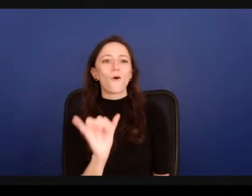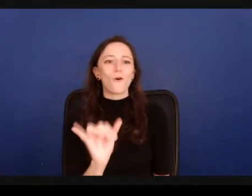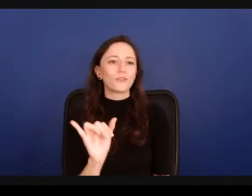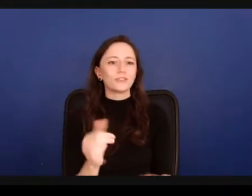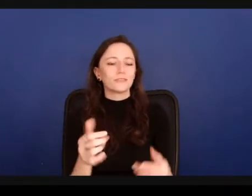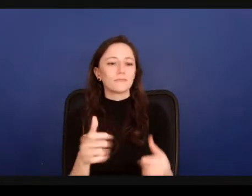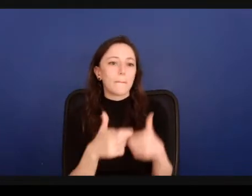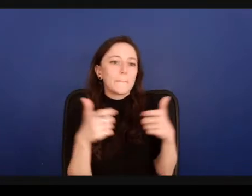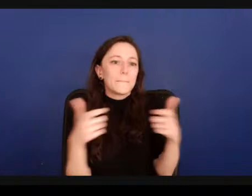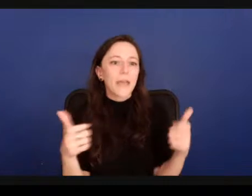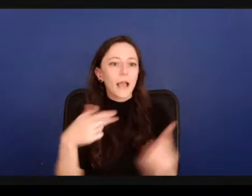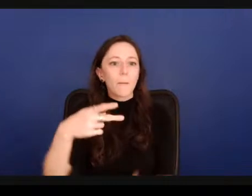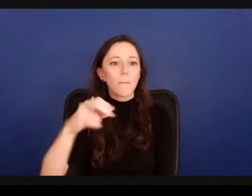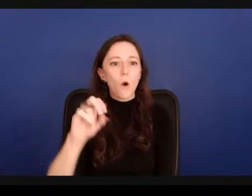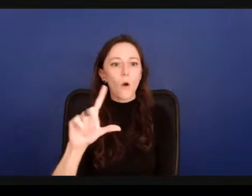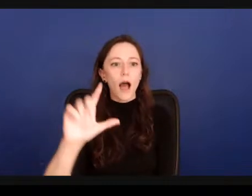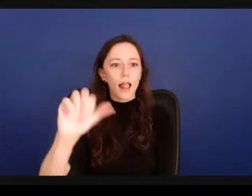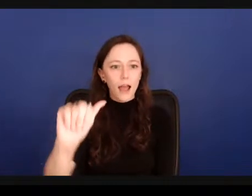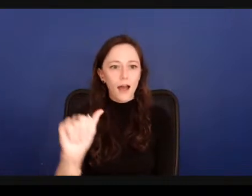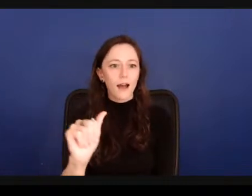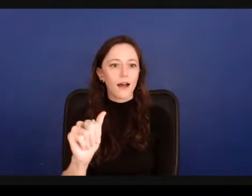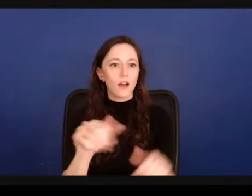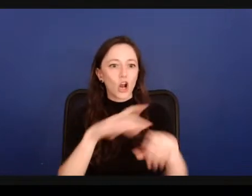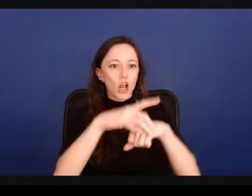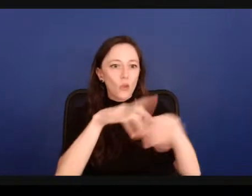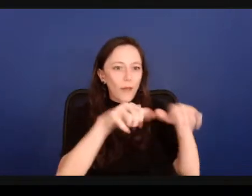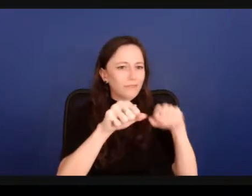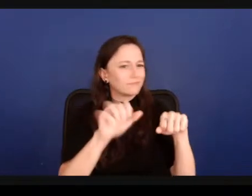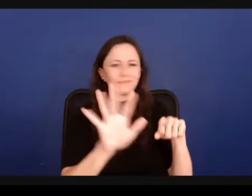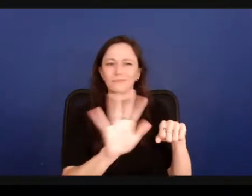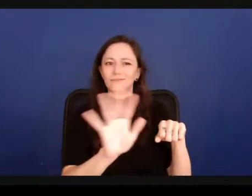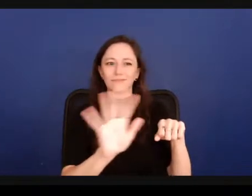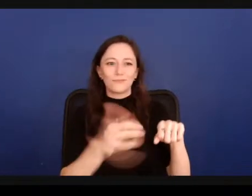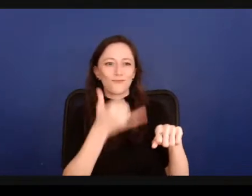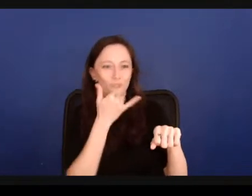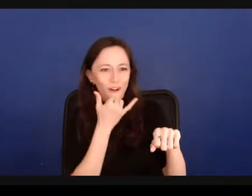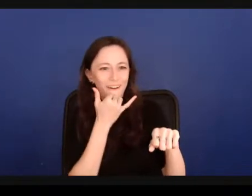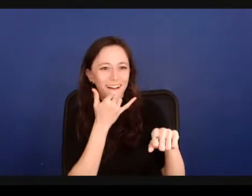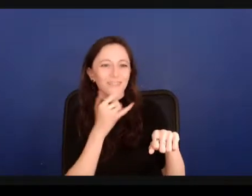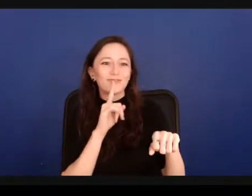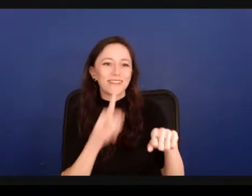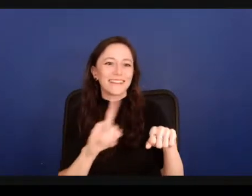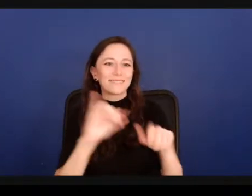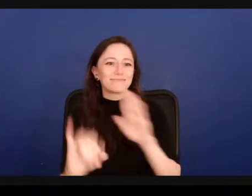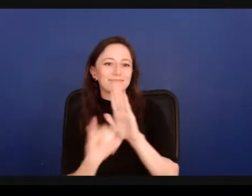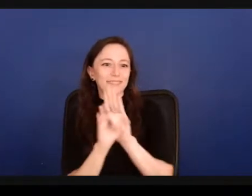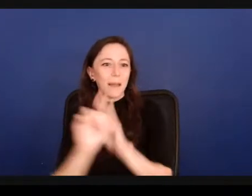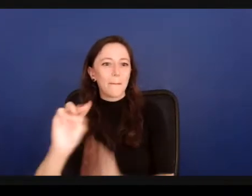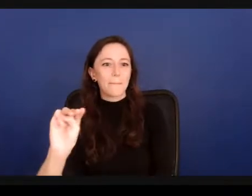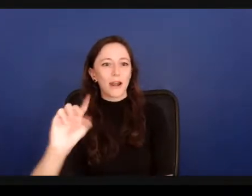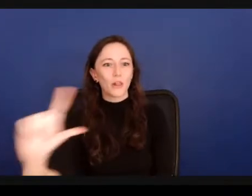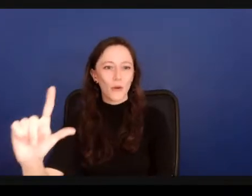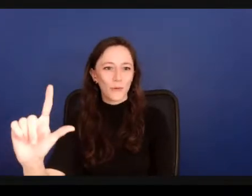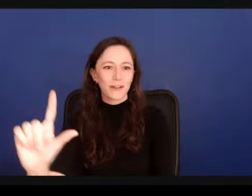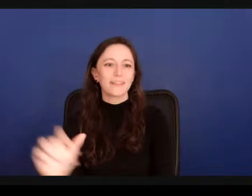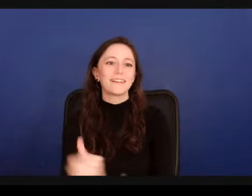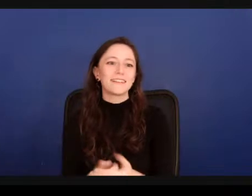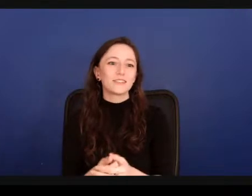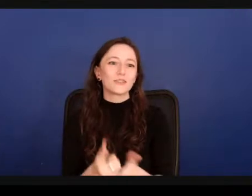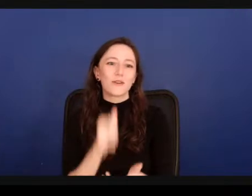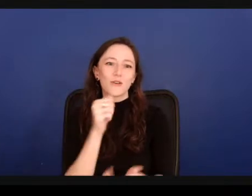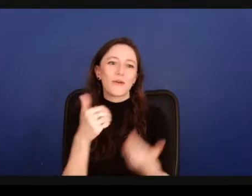And then they adjusted the depth a little while. Then they're like, actually, Mauna Loa. It's like, all right, so it's just, it's, I don't have the background you do in